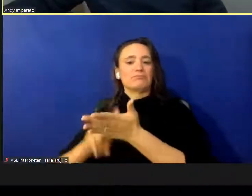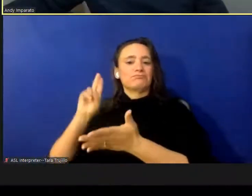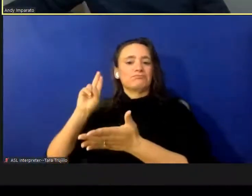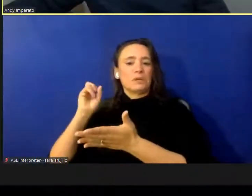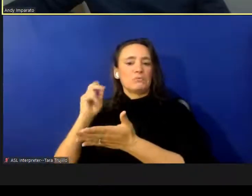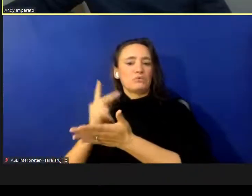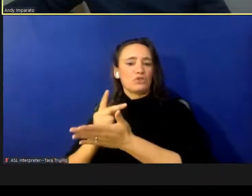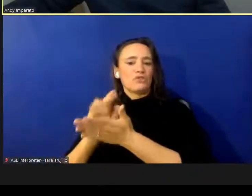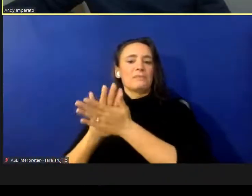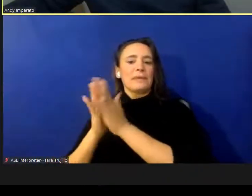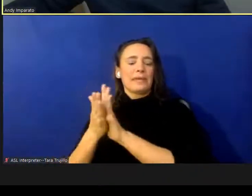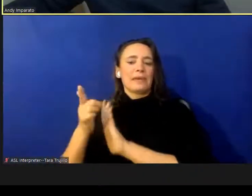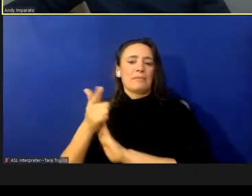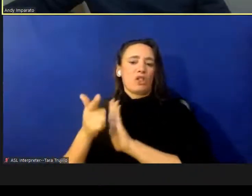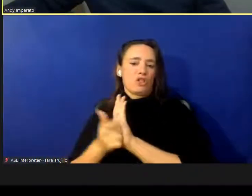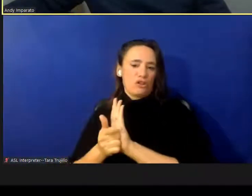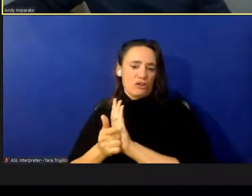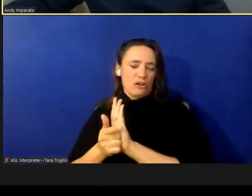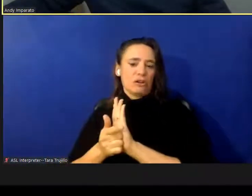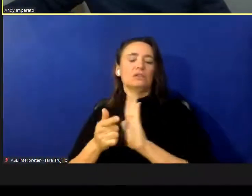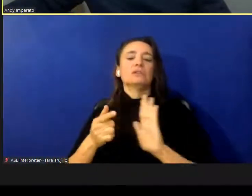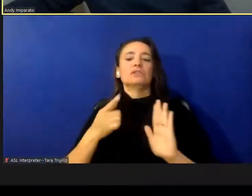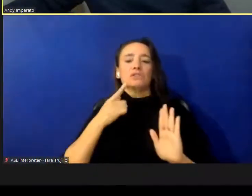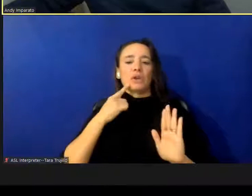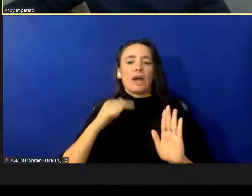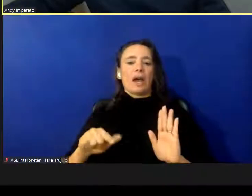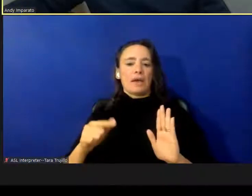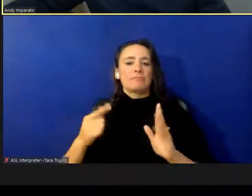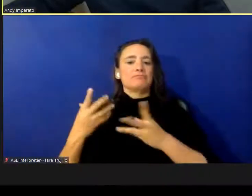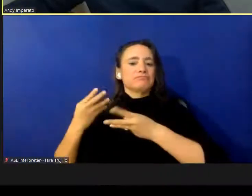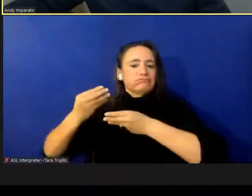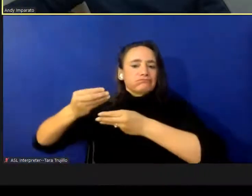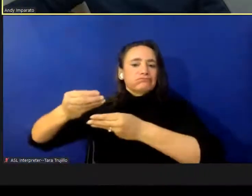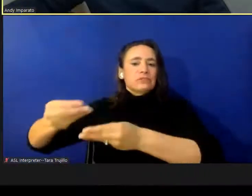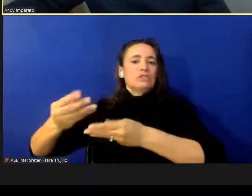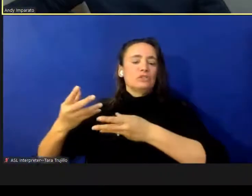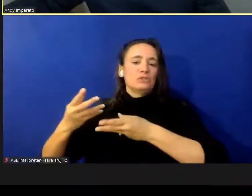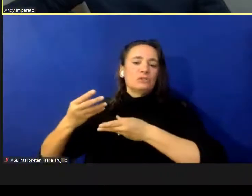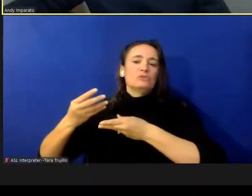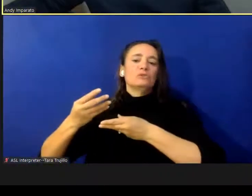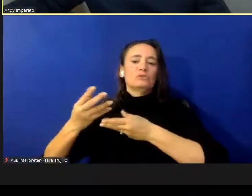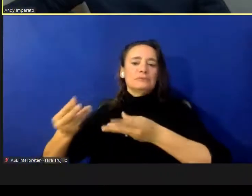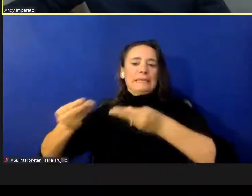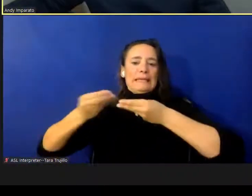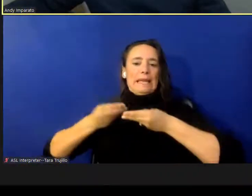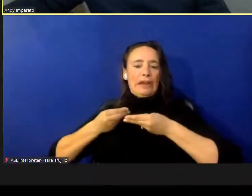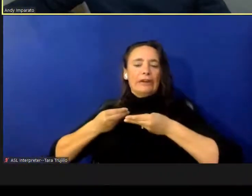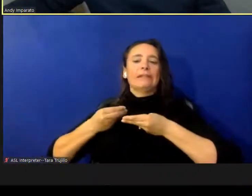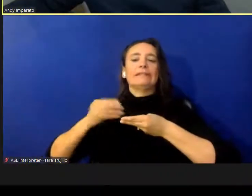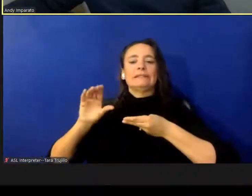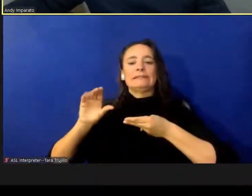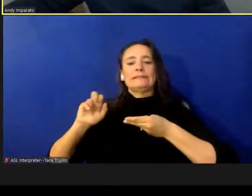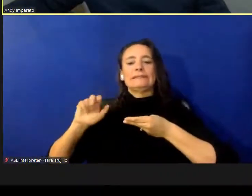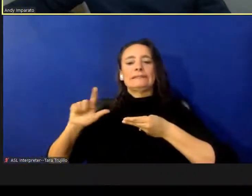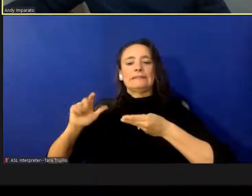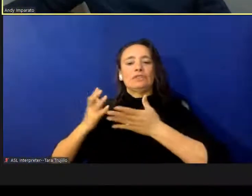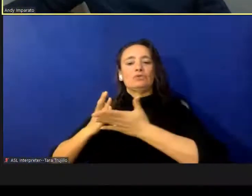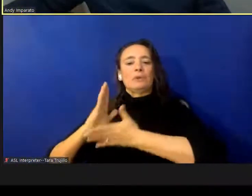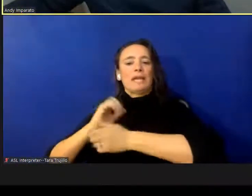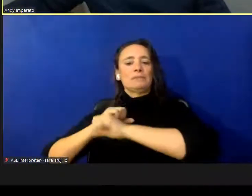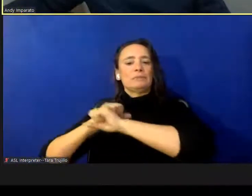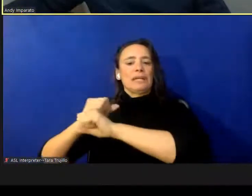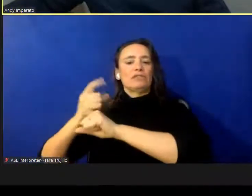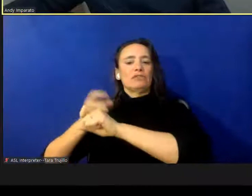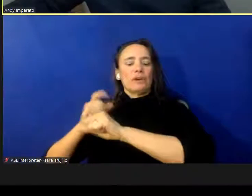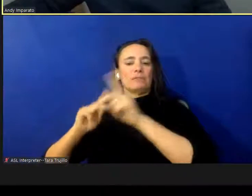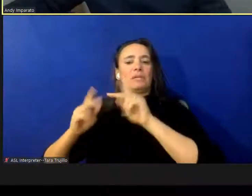of a generation of professionals who inherited civil rights protections from a generation that came before us who worked